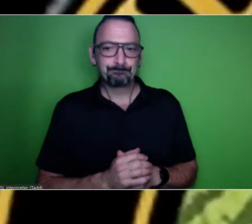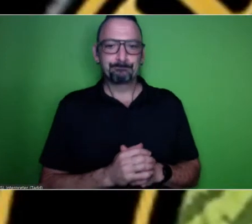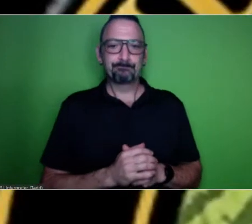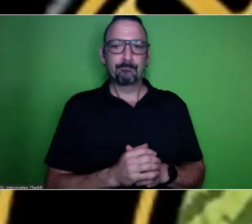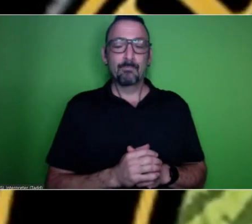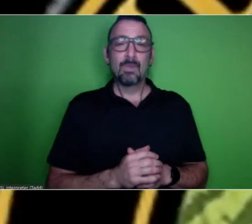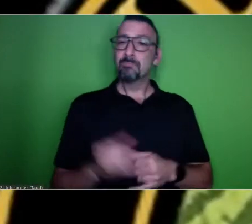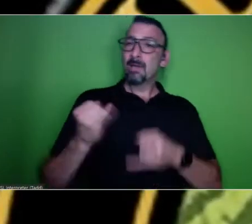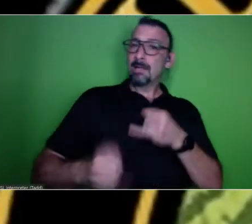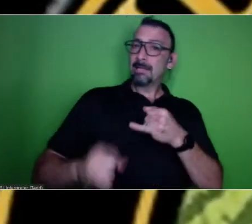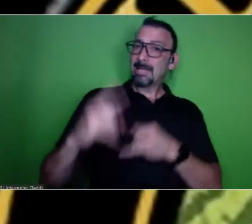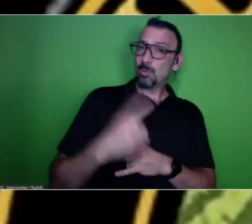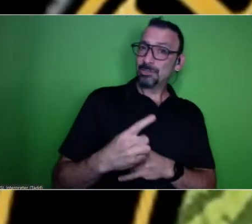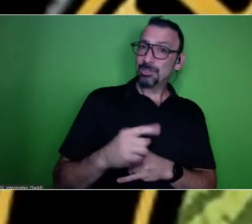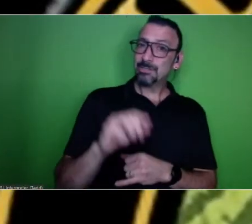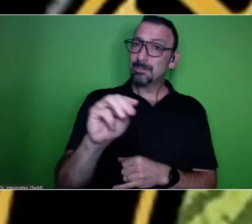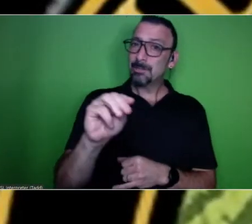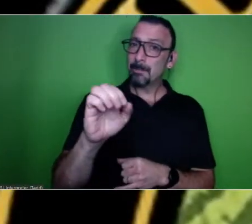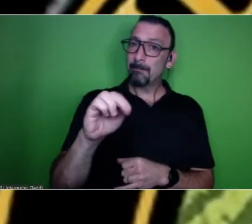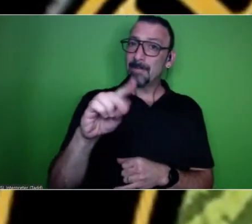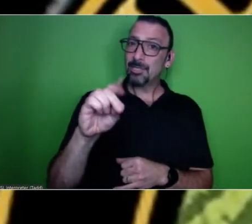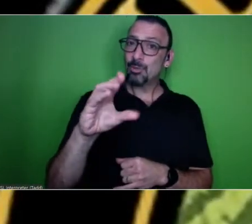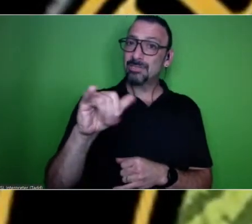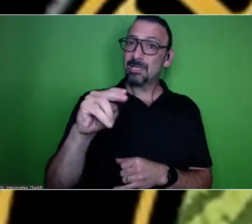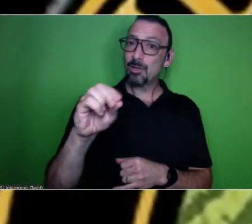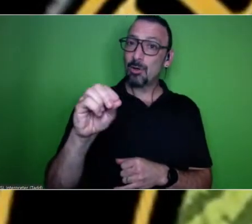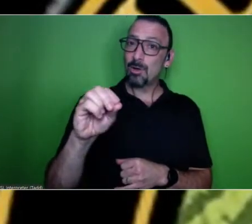And last but not least, Mendocino Voice.